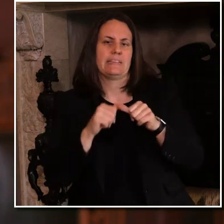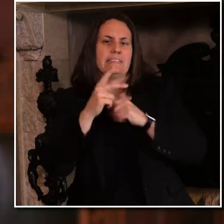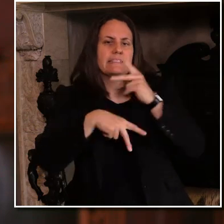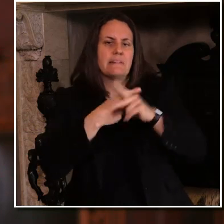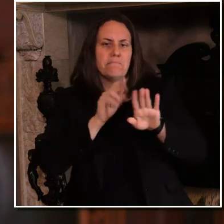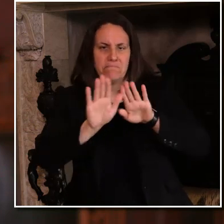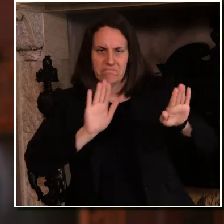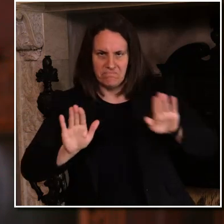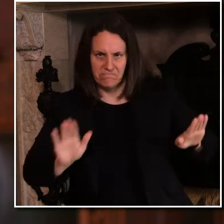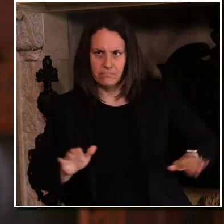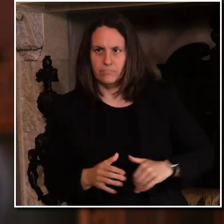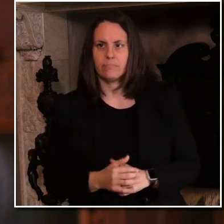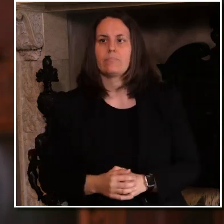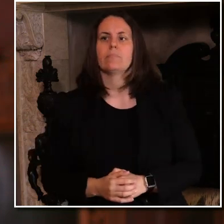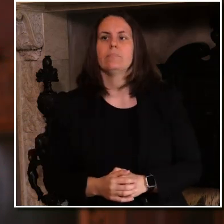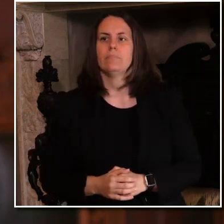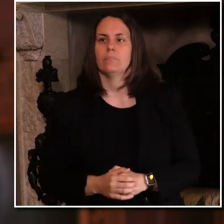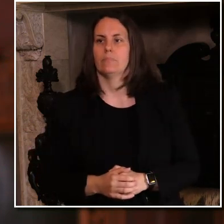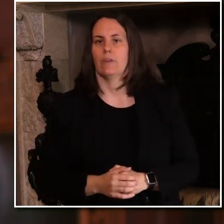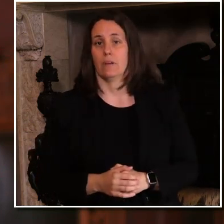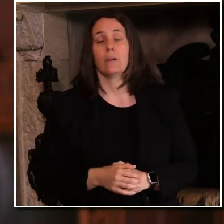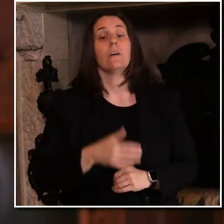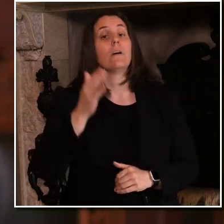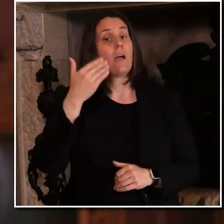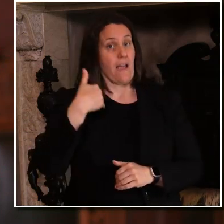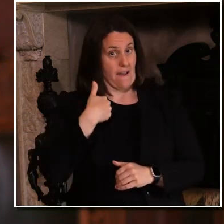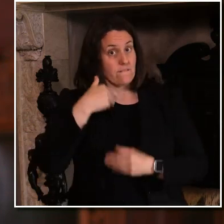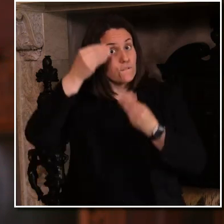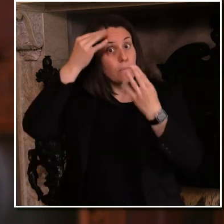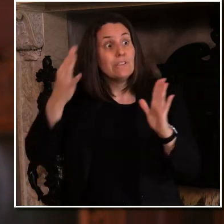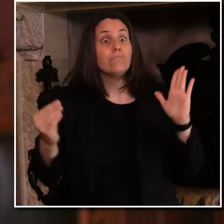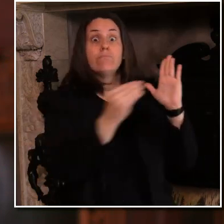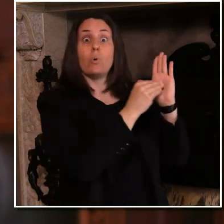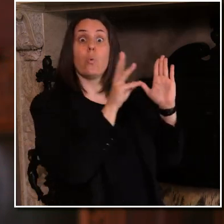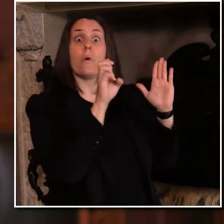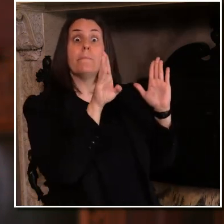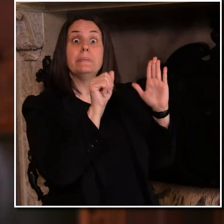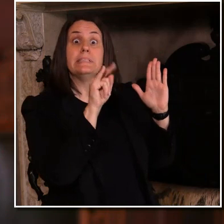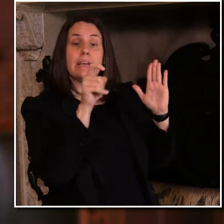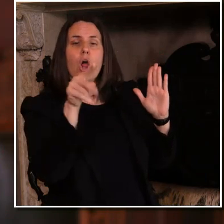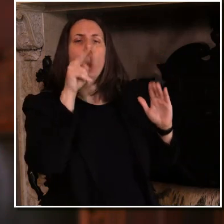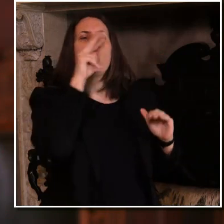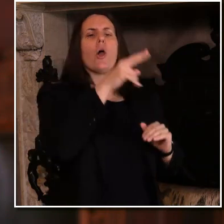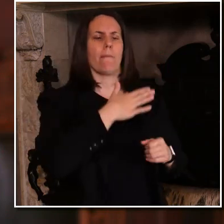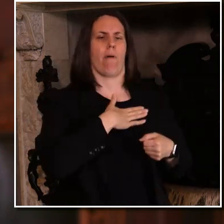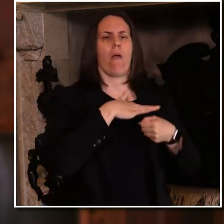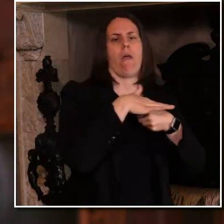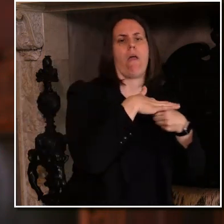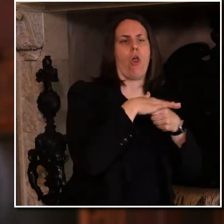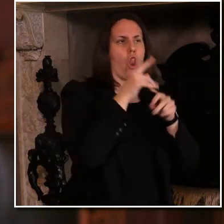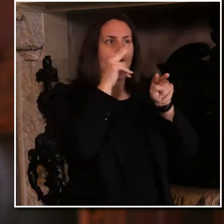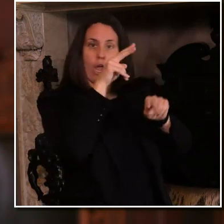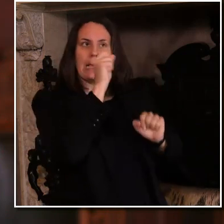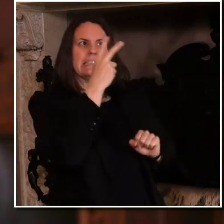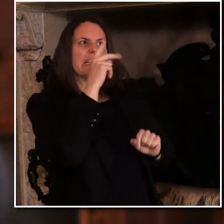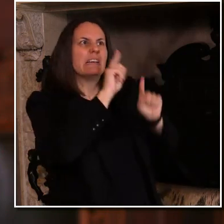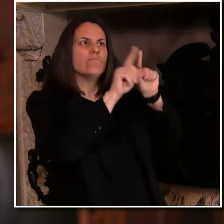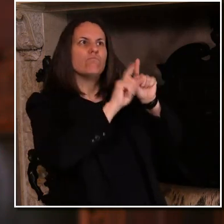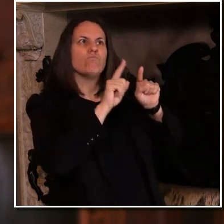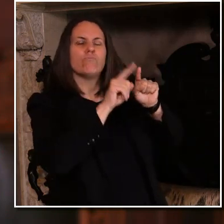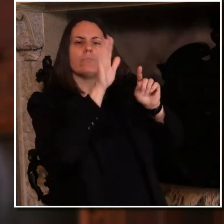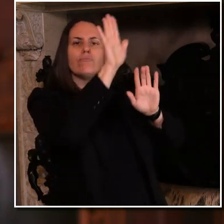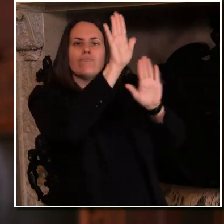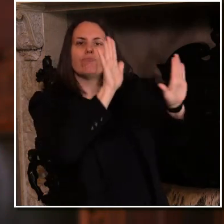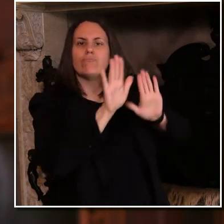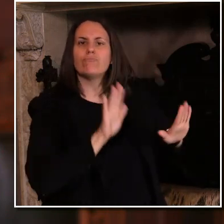Tracking the prevalence and locations of outbreaks and investigations in Wisconsin is integral to our Badger Bounceback plan. We want